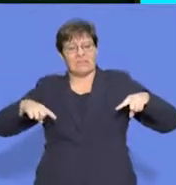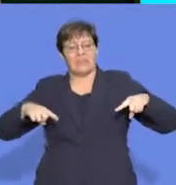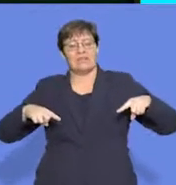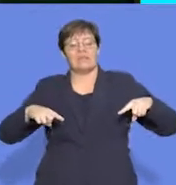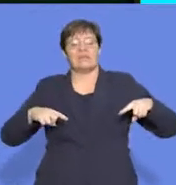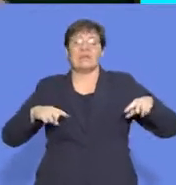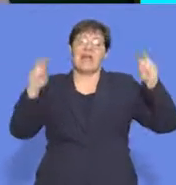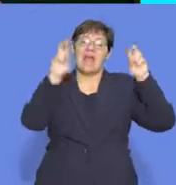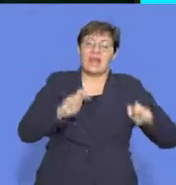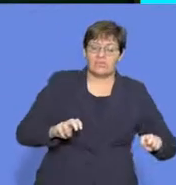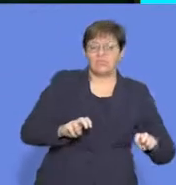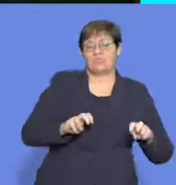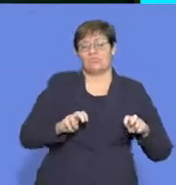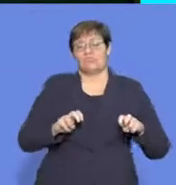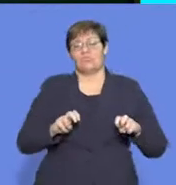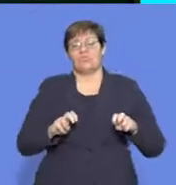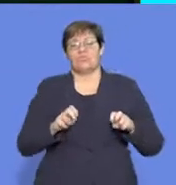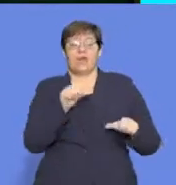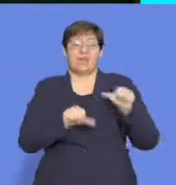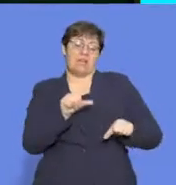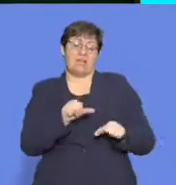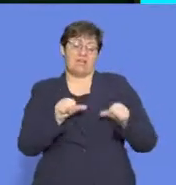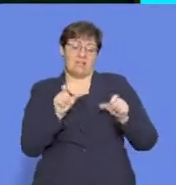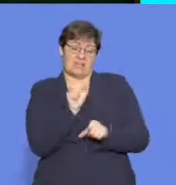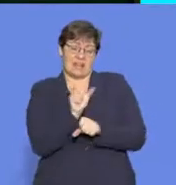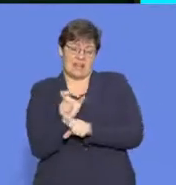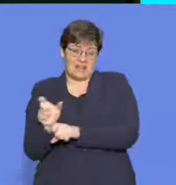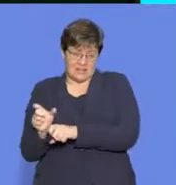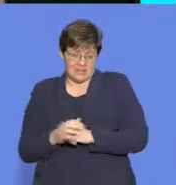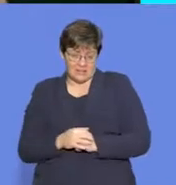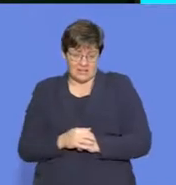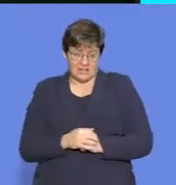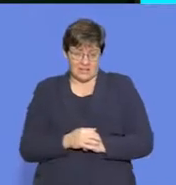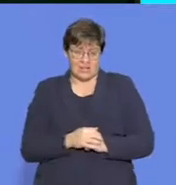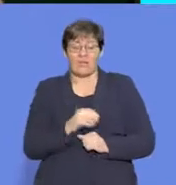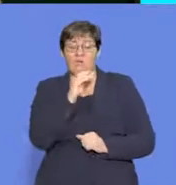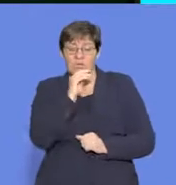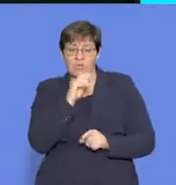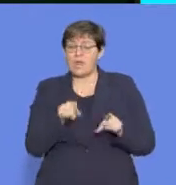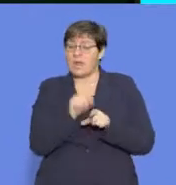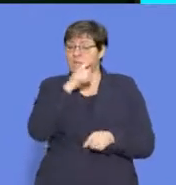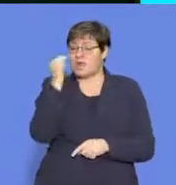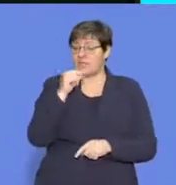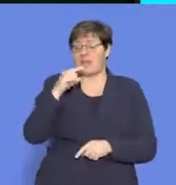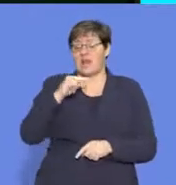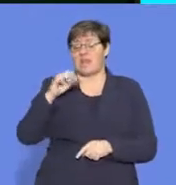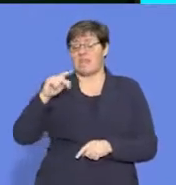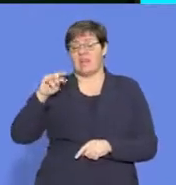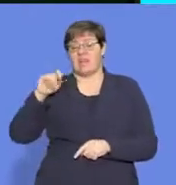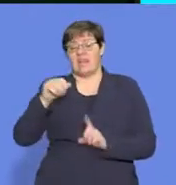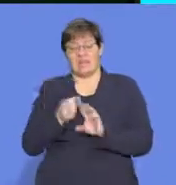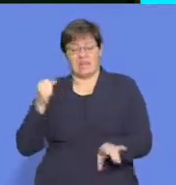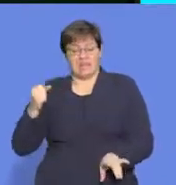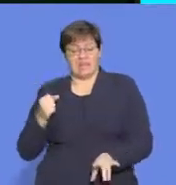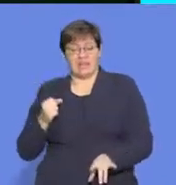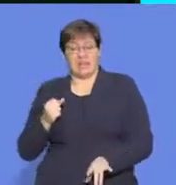of different electrochemical cells, which we know in this case, an example are also called galvanic cells, because